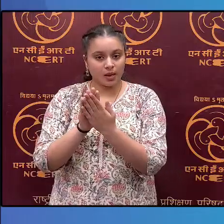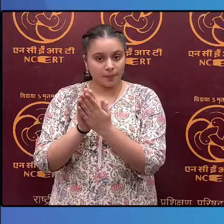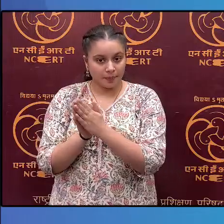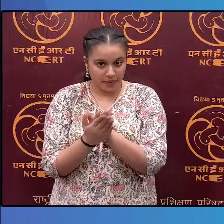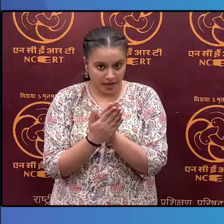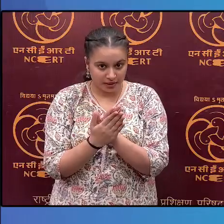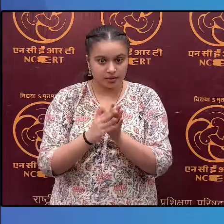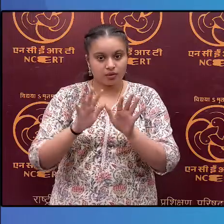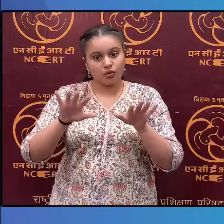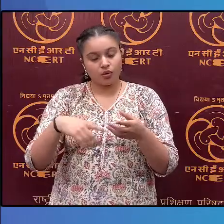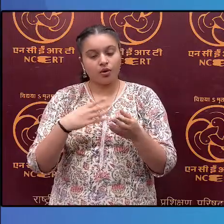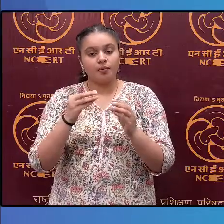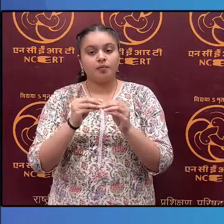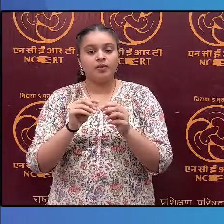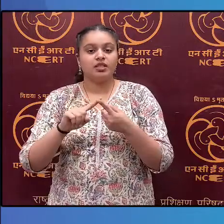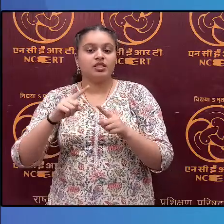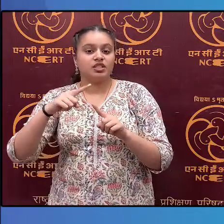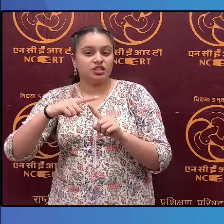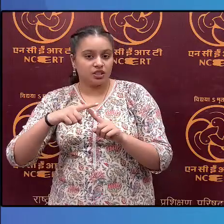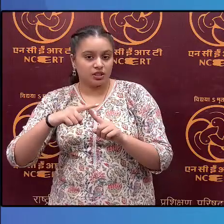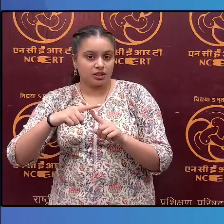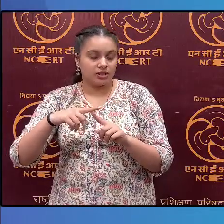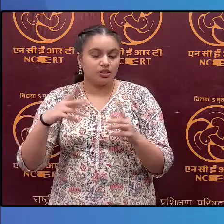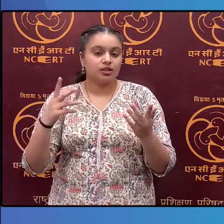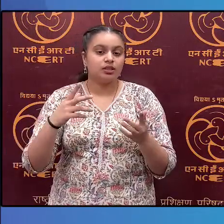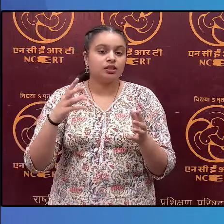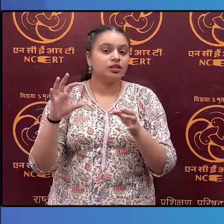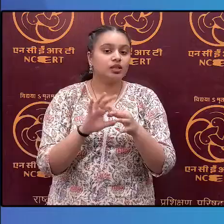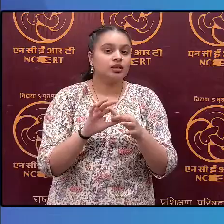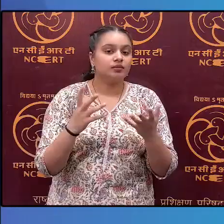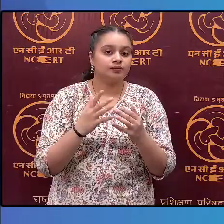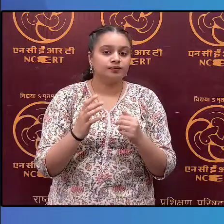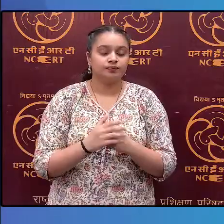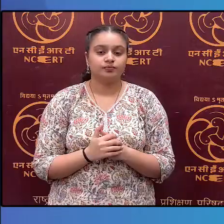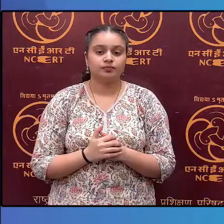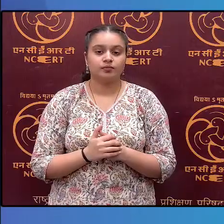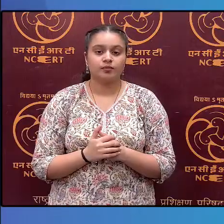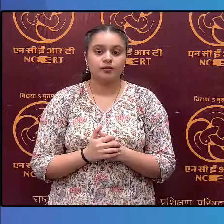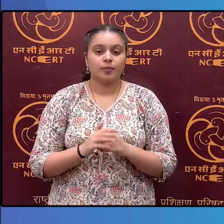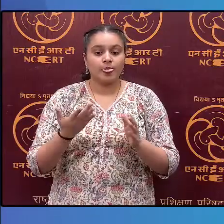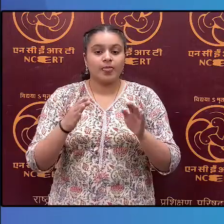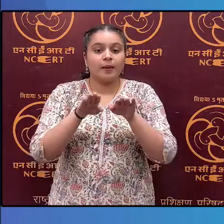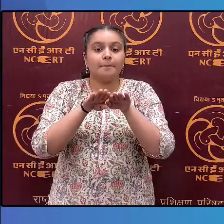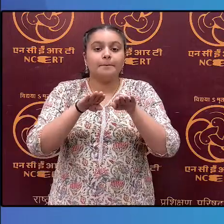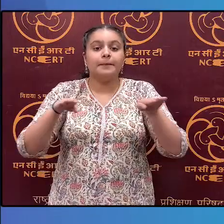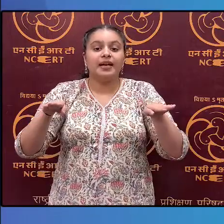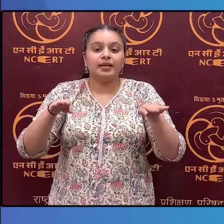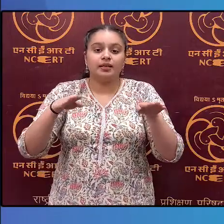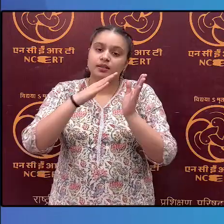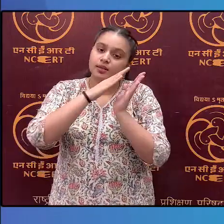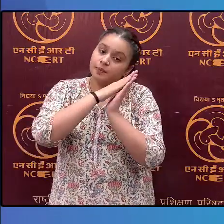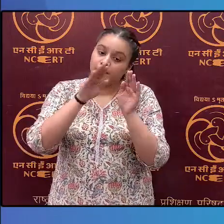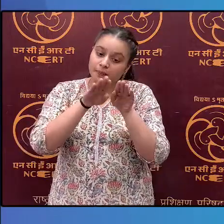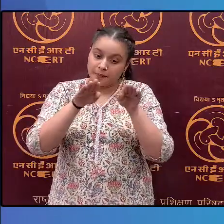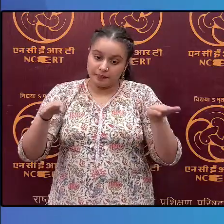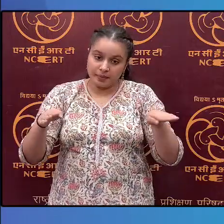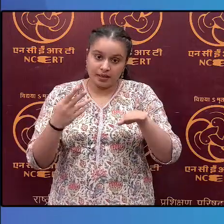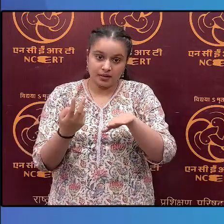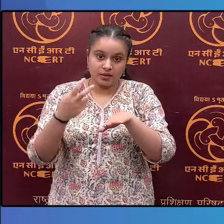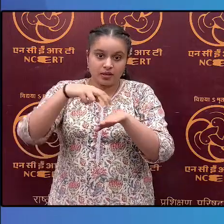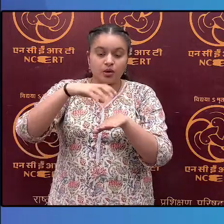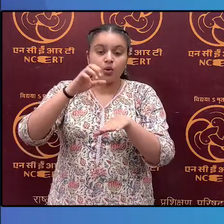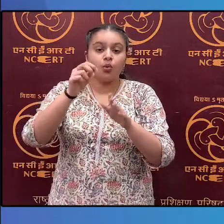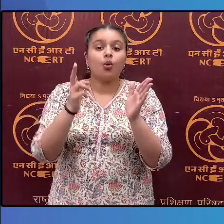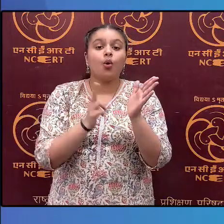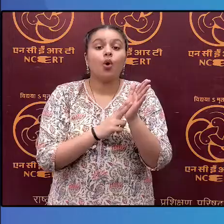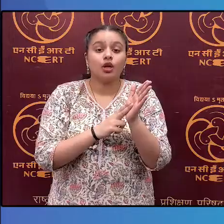and a bed. So, ma'am, can you see where's the bat? Over the bed? Yes, it is on the bed. Okay. On the bed? Yes, there are